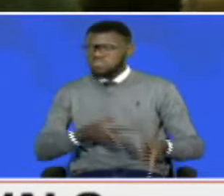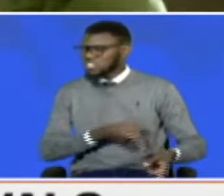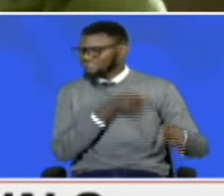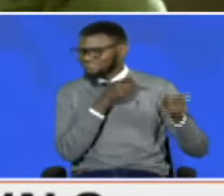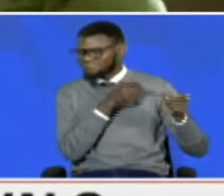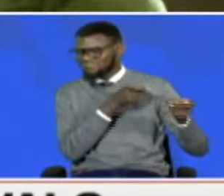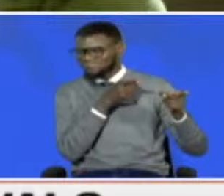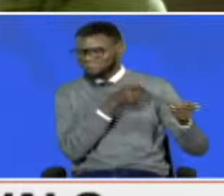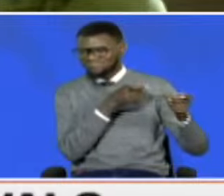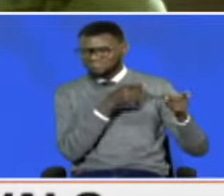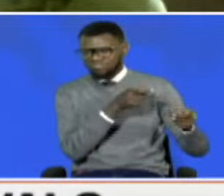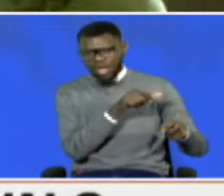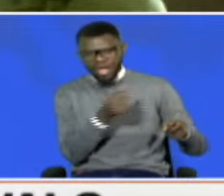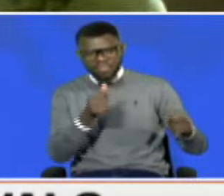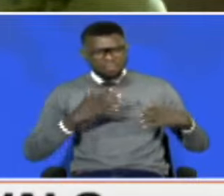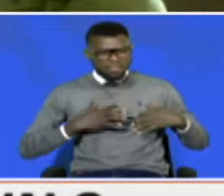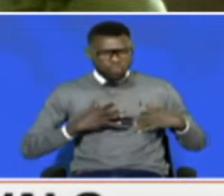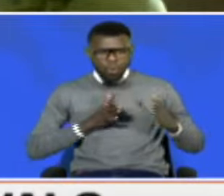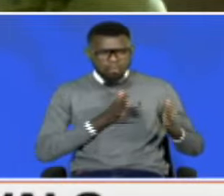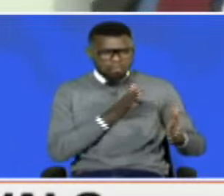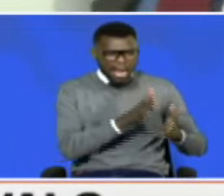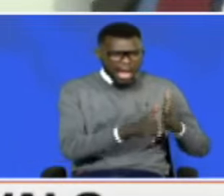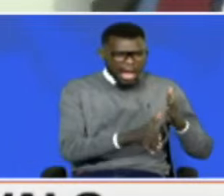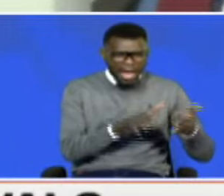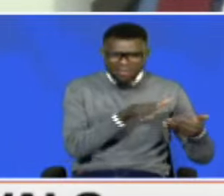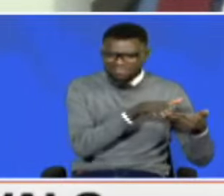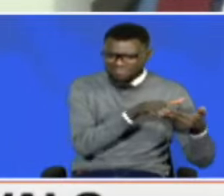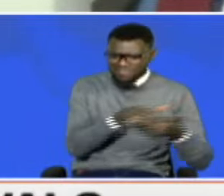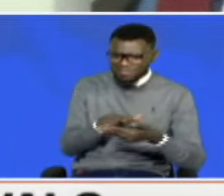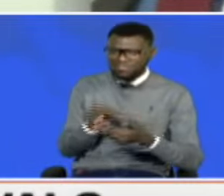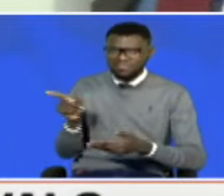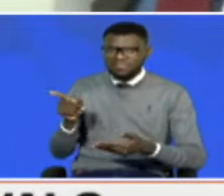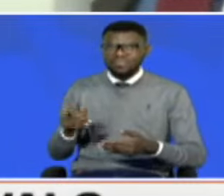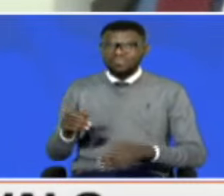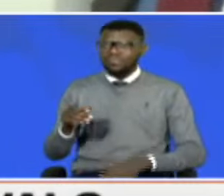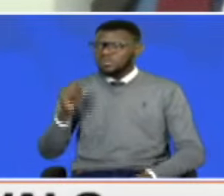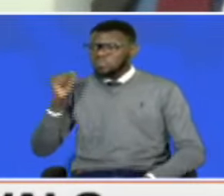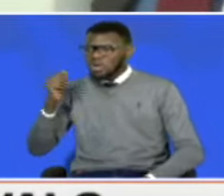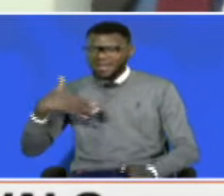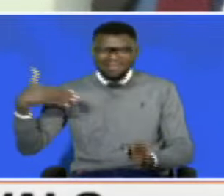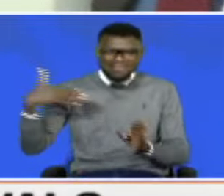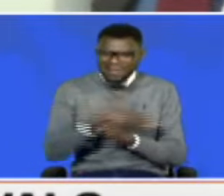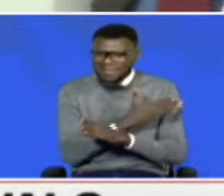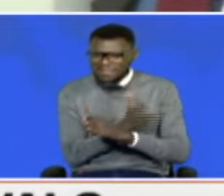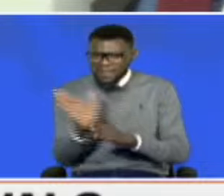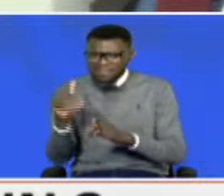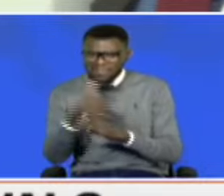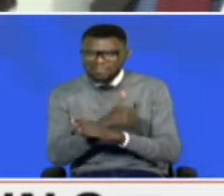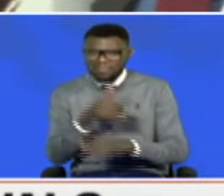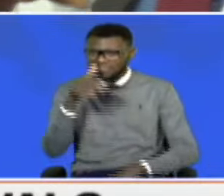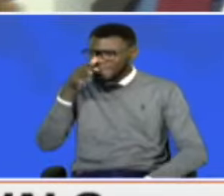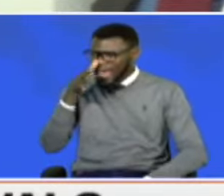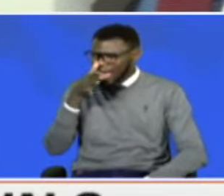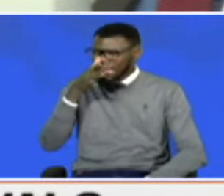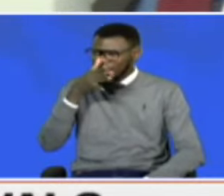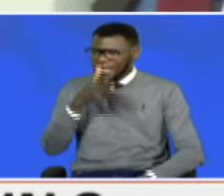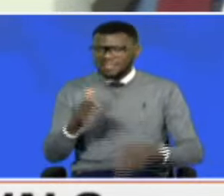individuals of hatching a plot to bring him down. Politics of betrayal, politics of conmanship, politics of